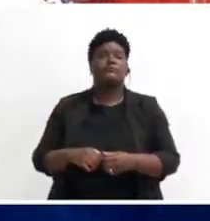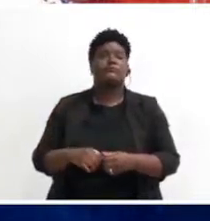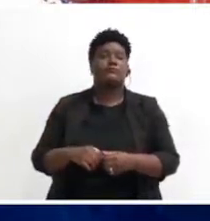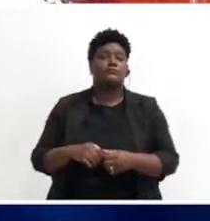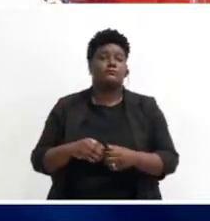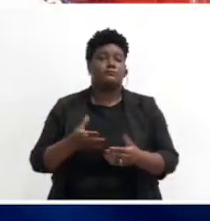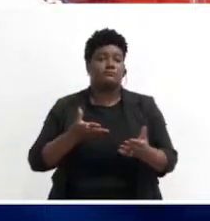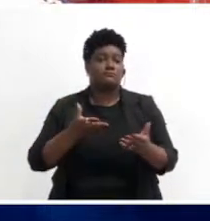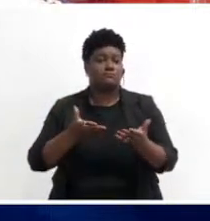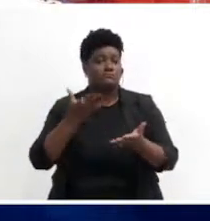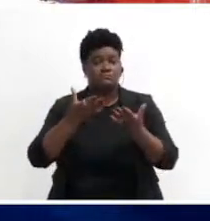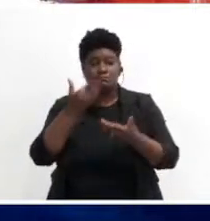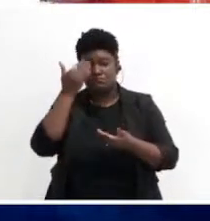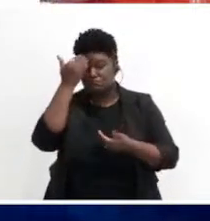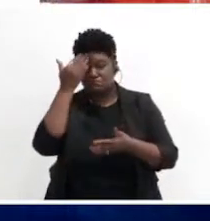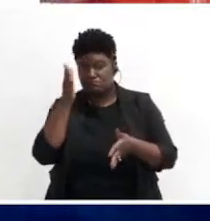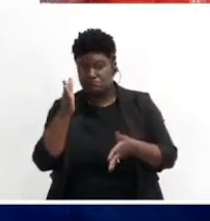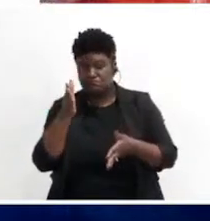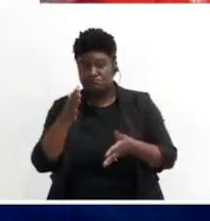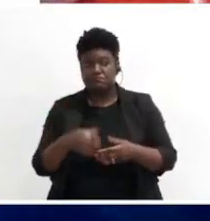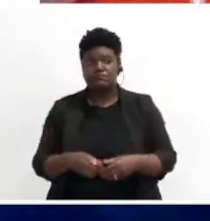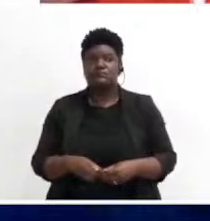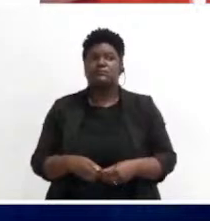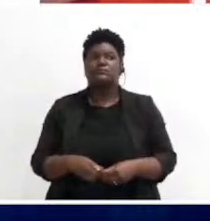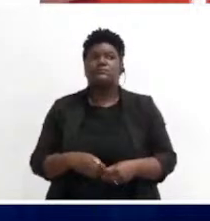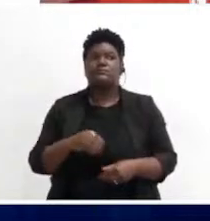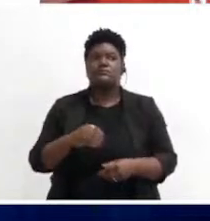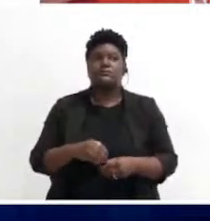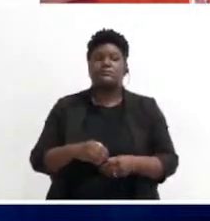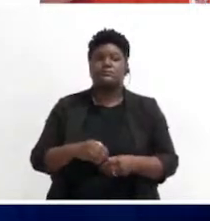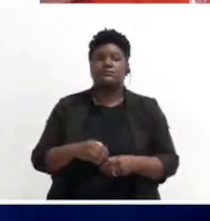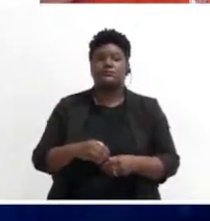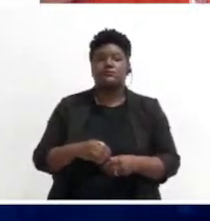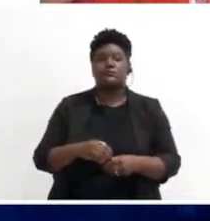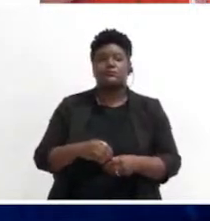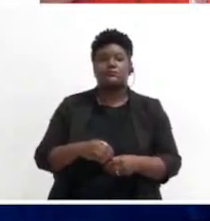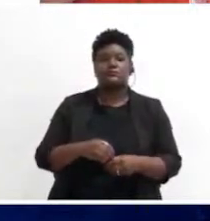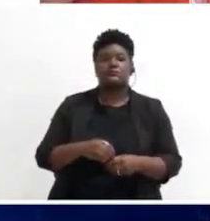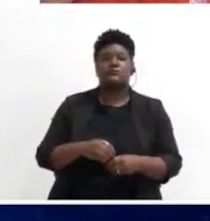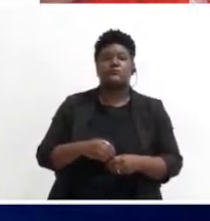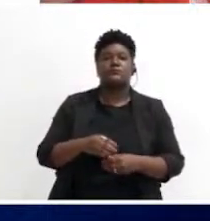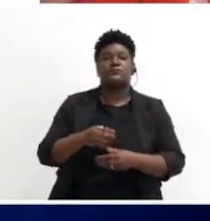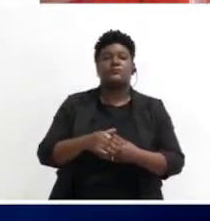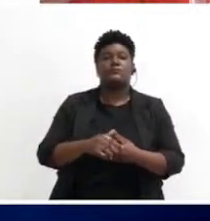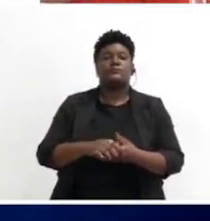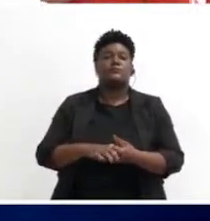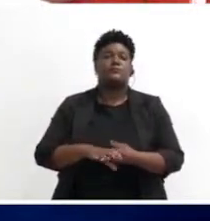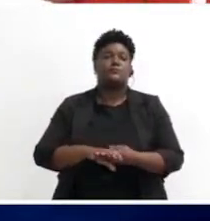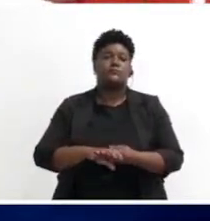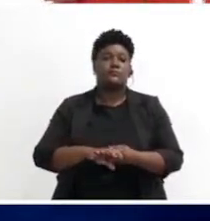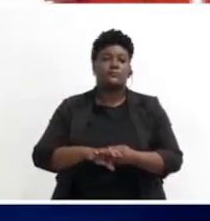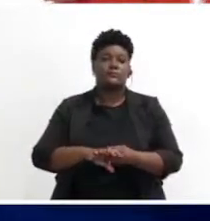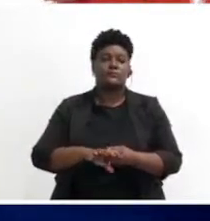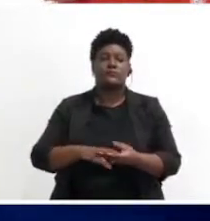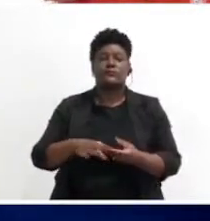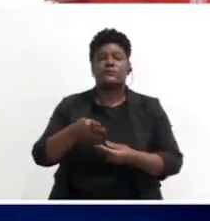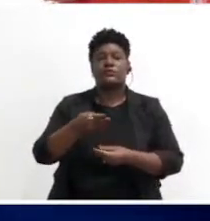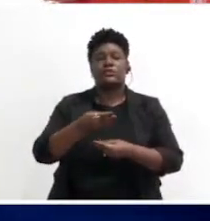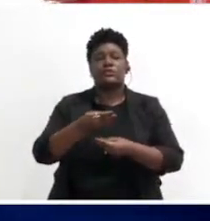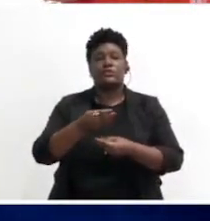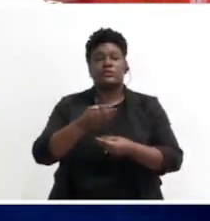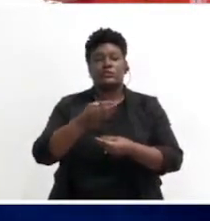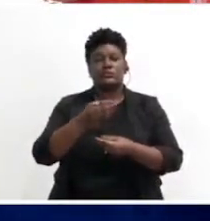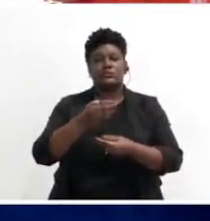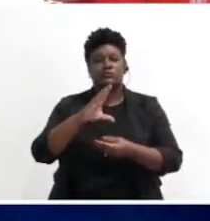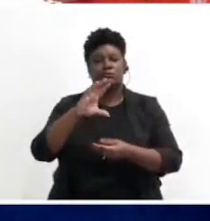Taiwan Semiconductor Manufacturing Corporation, they're the largest independent wafer fab in the world, but they also do